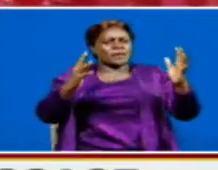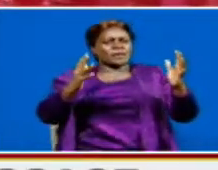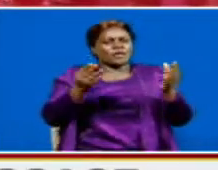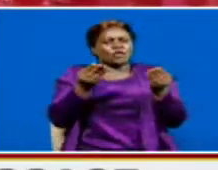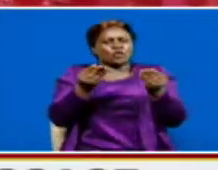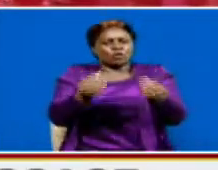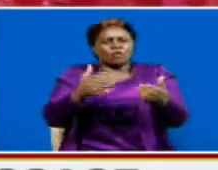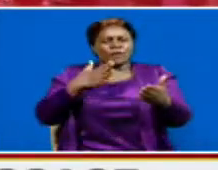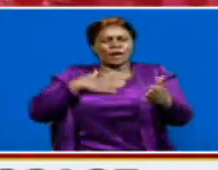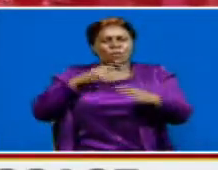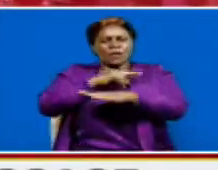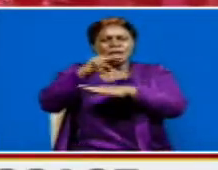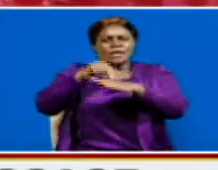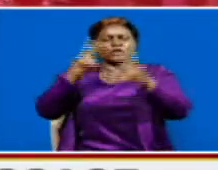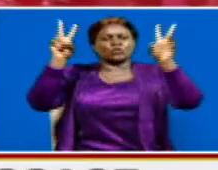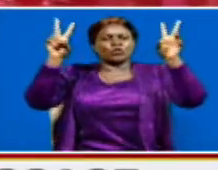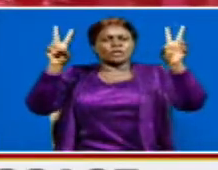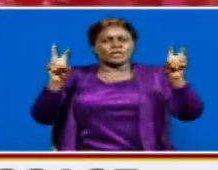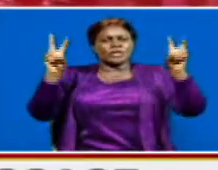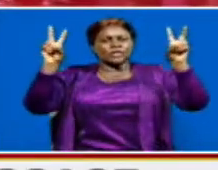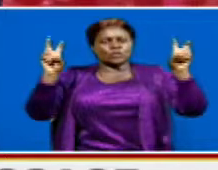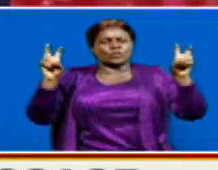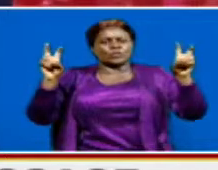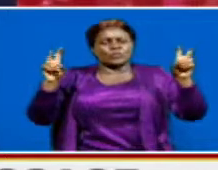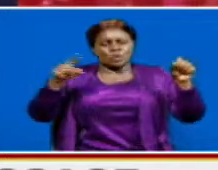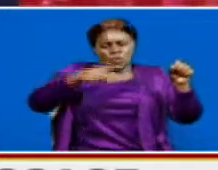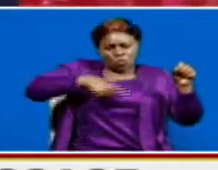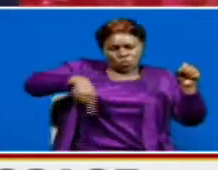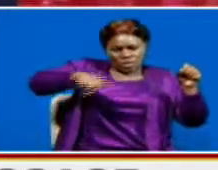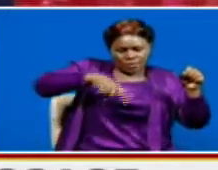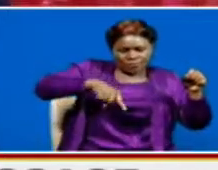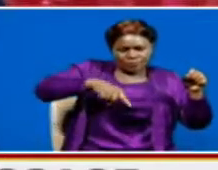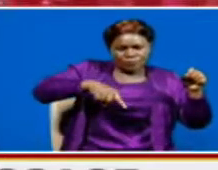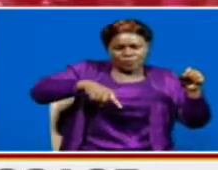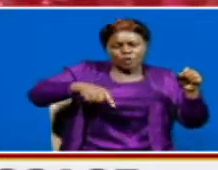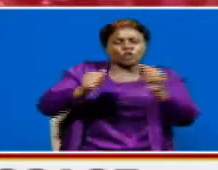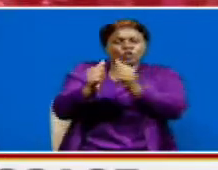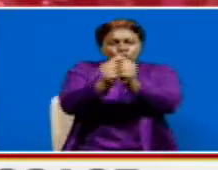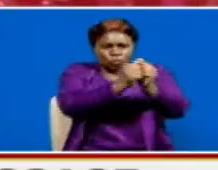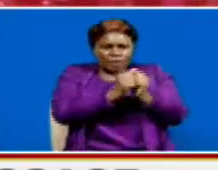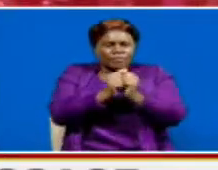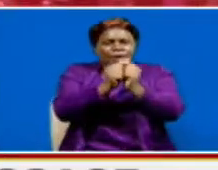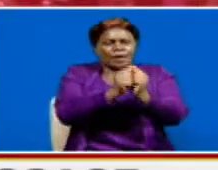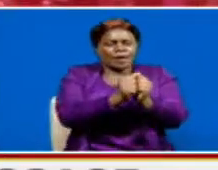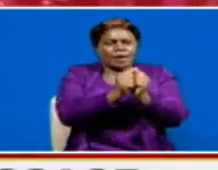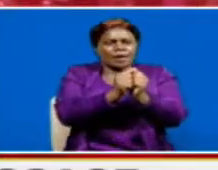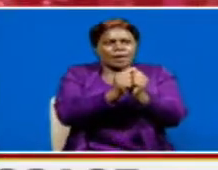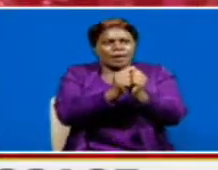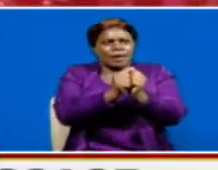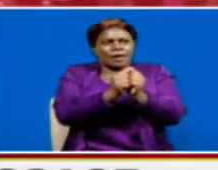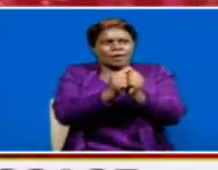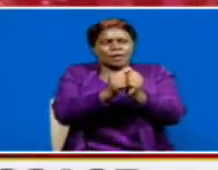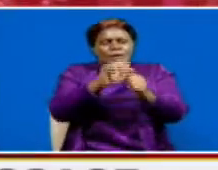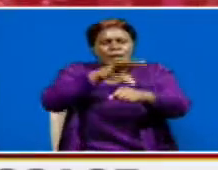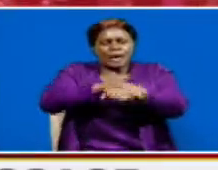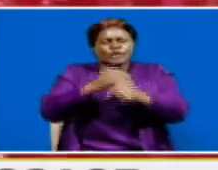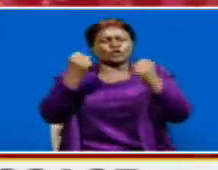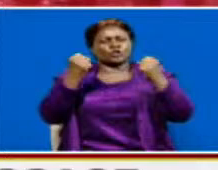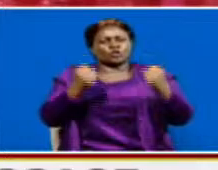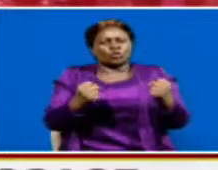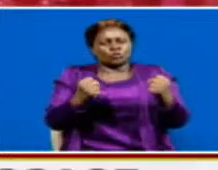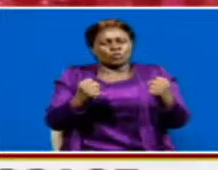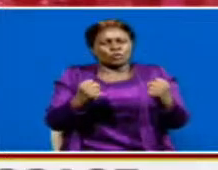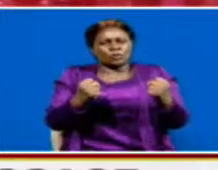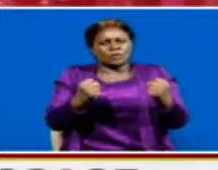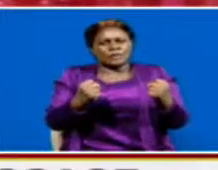handling of our national issues. We collectively summoned the courage to make